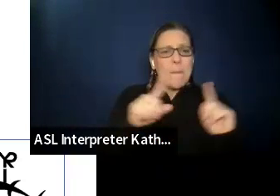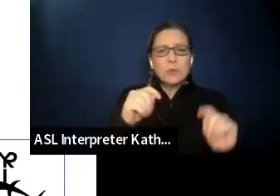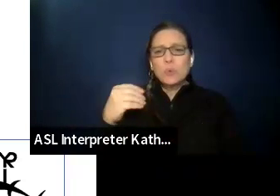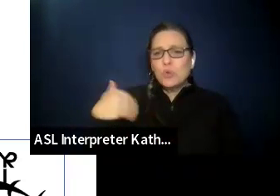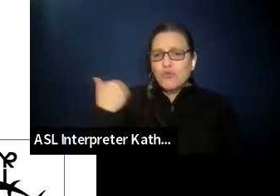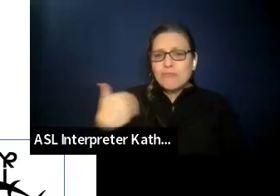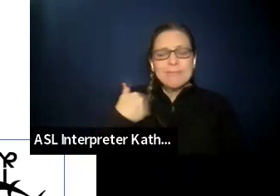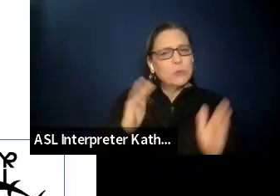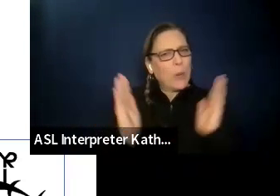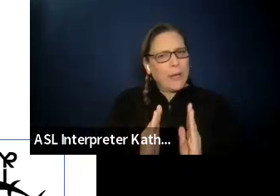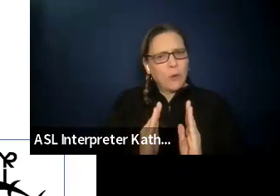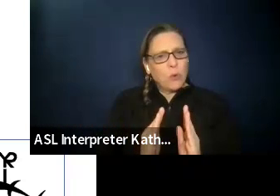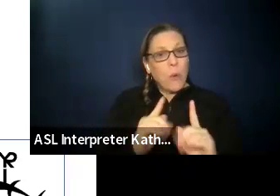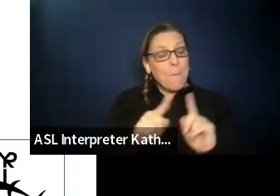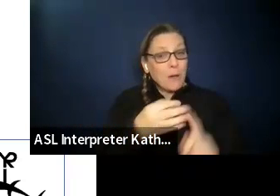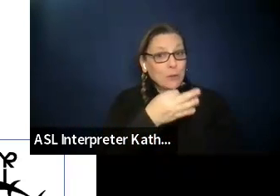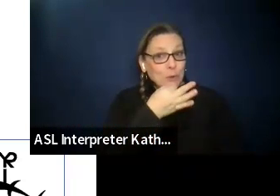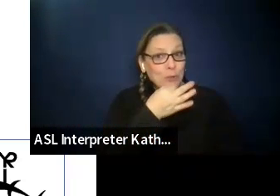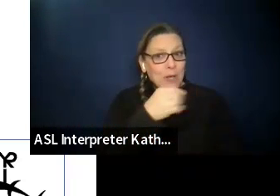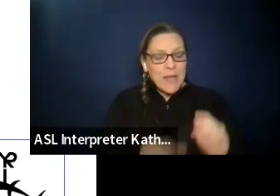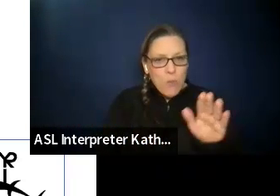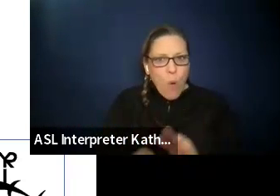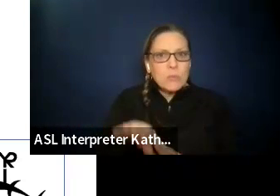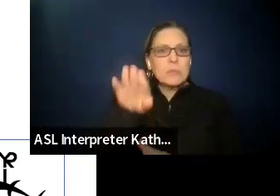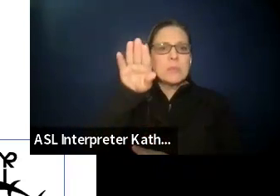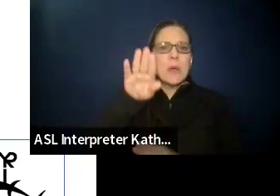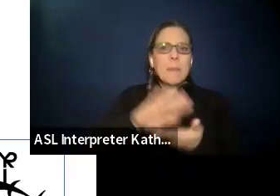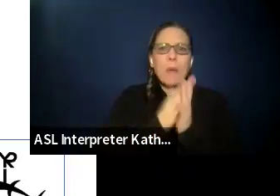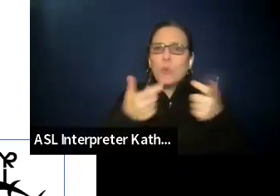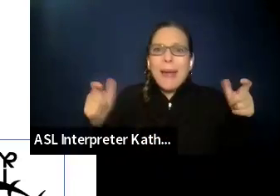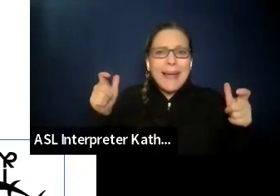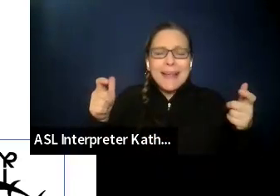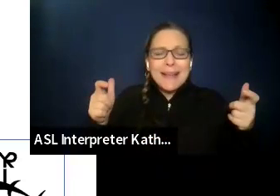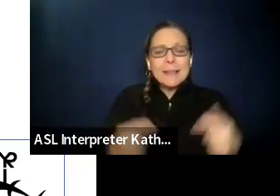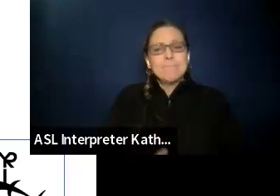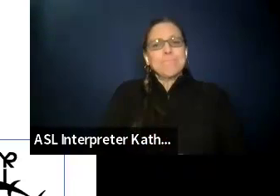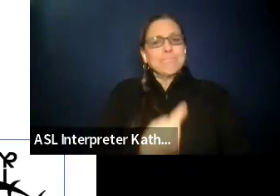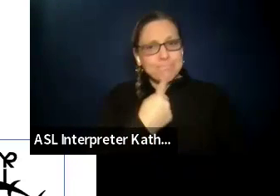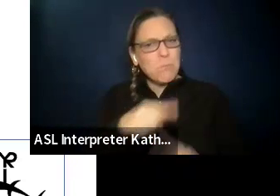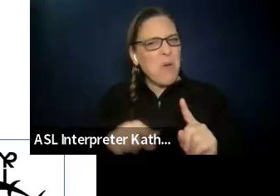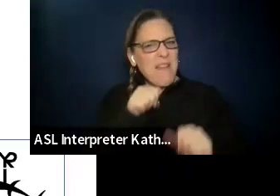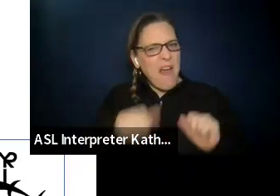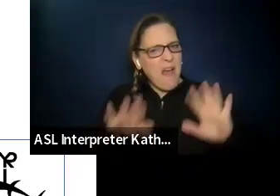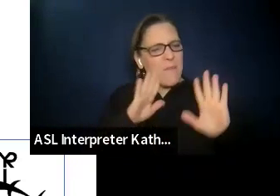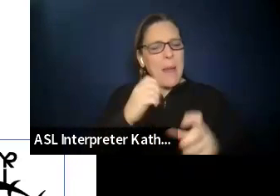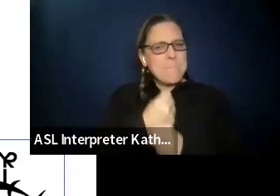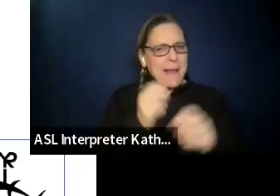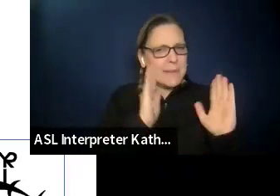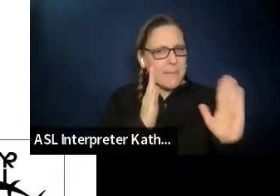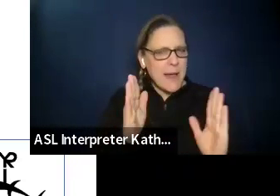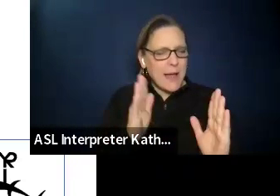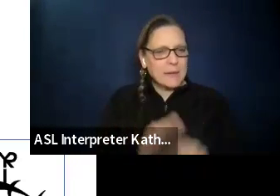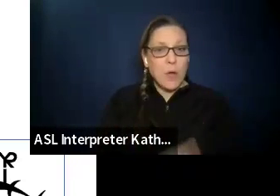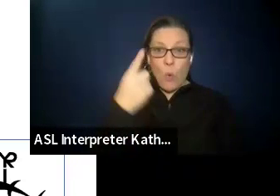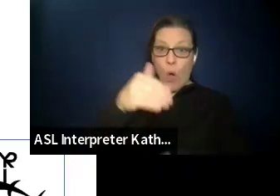young and too little. But soon, Gabriel grows up, and he's too big. Disappointed but undaunted, Gabriel makes a plan.